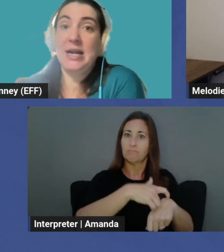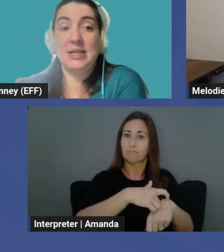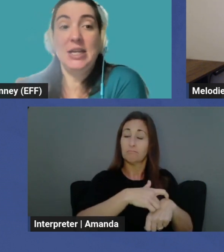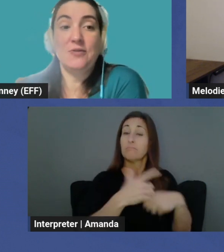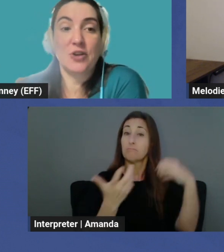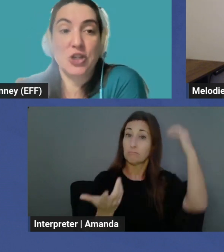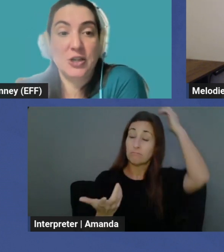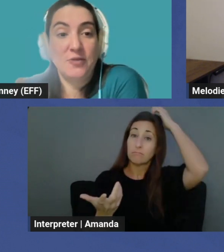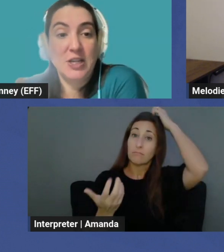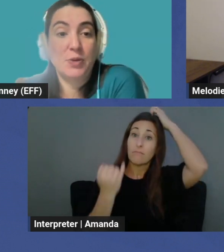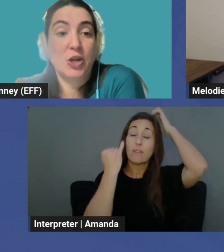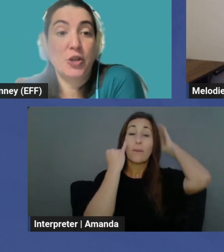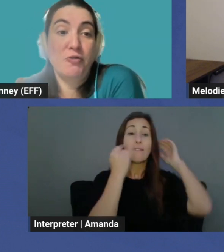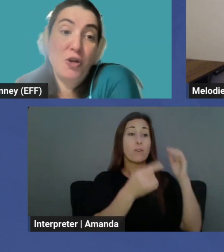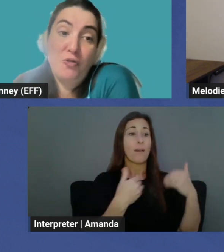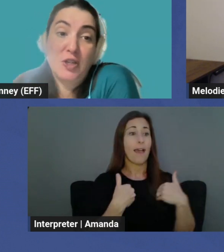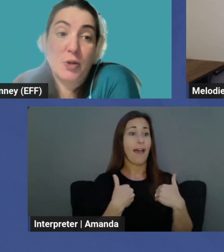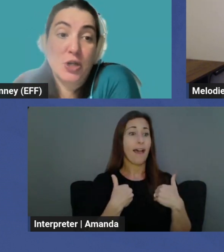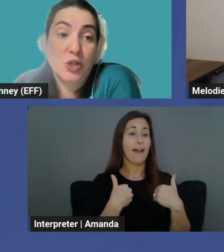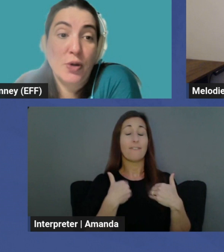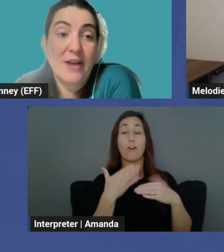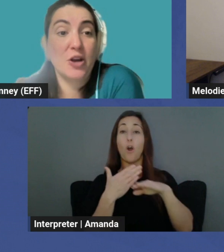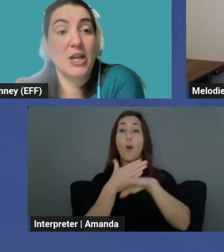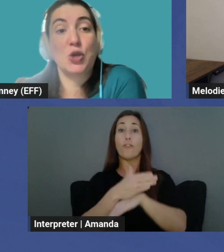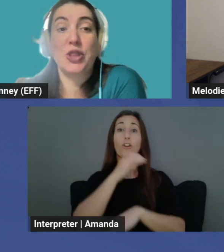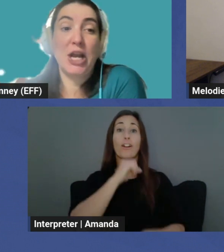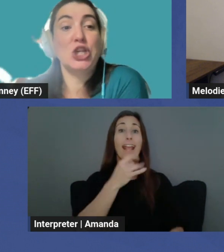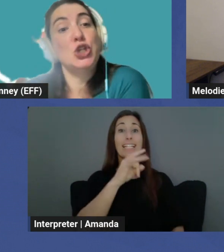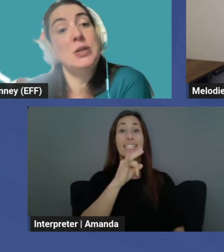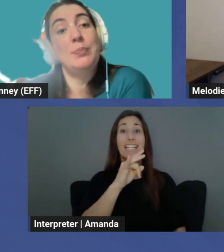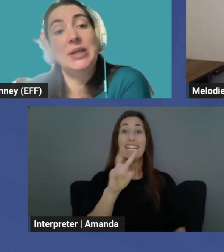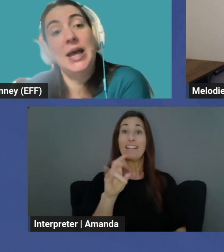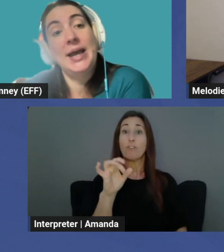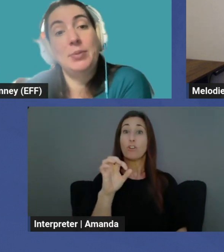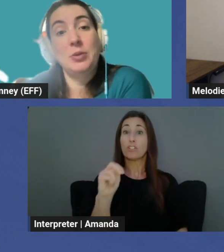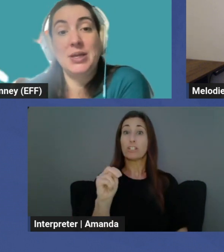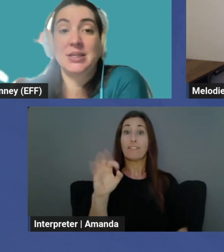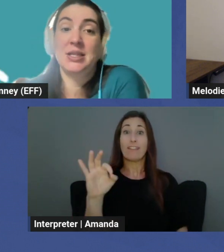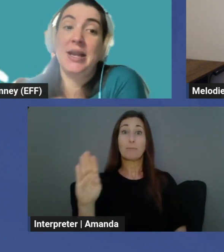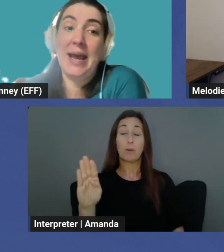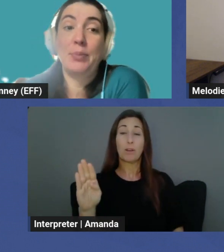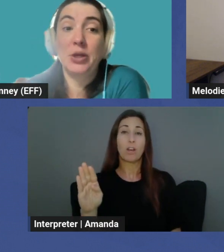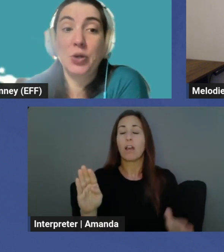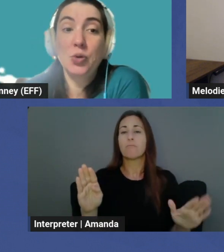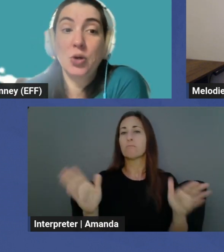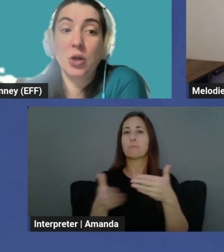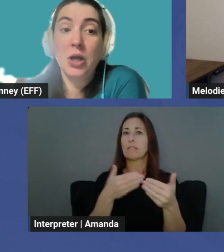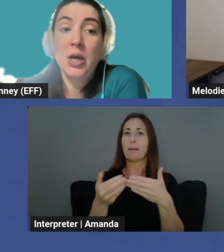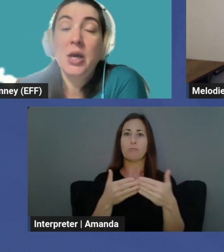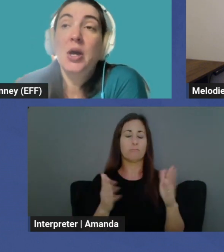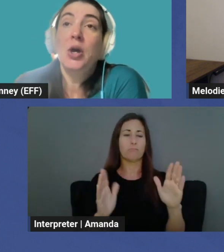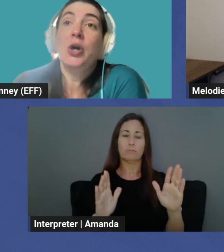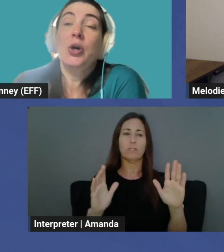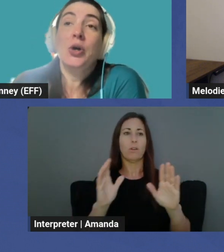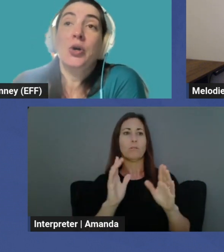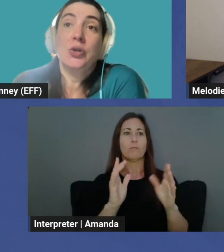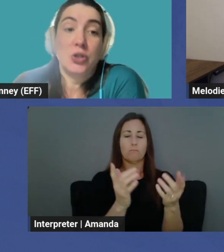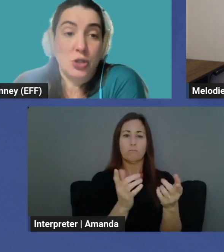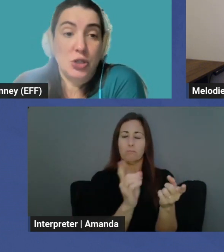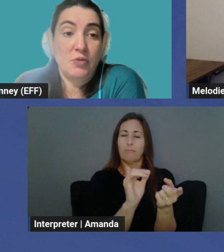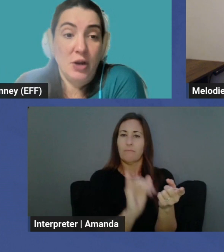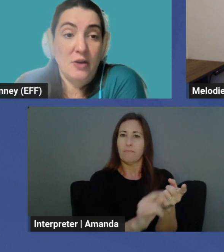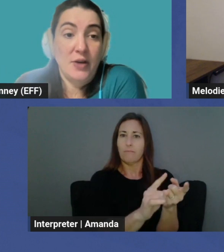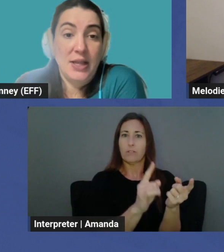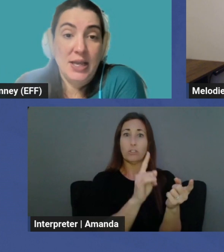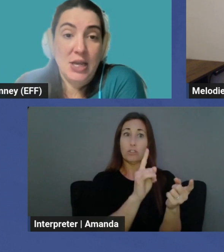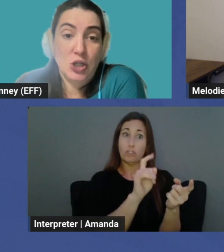over 18 version of Facebook on their phone, Facebook can do whatever. And so they shouldn't be liable because it's on Apple and Google